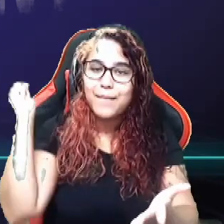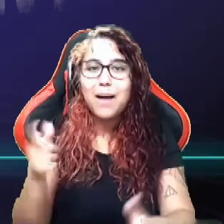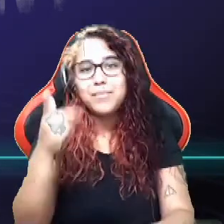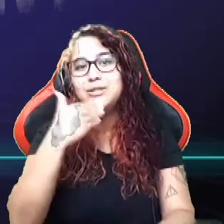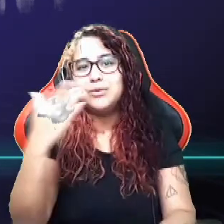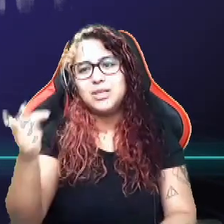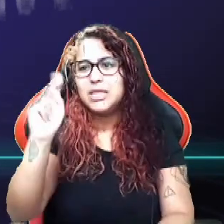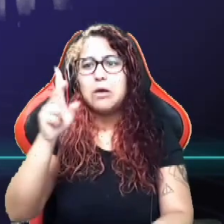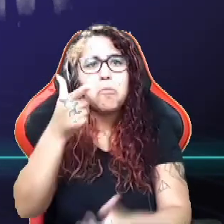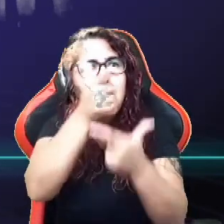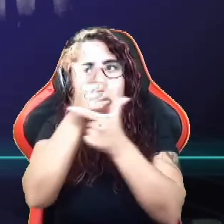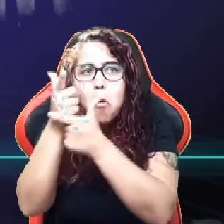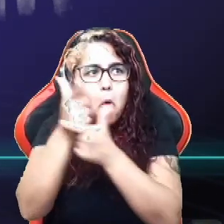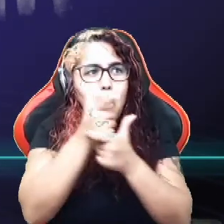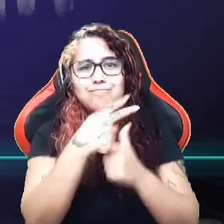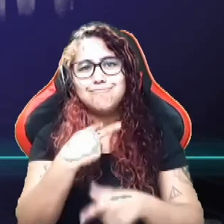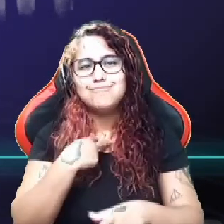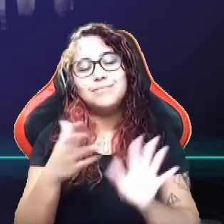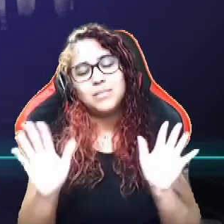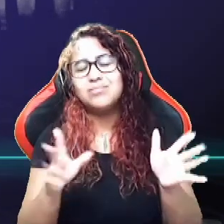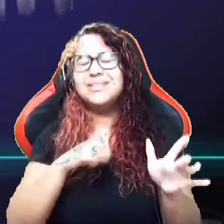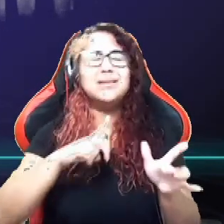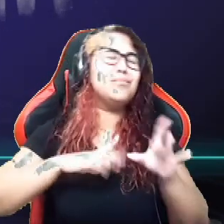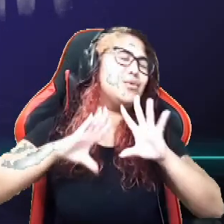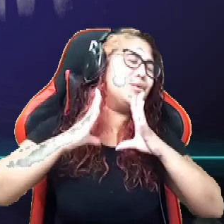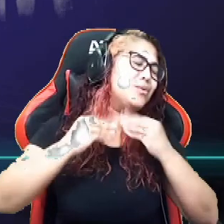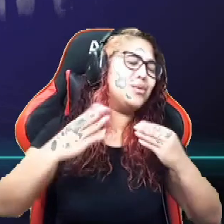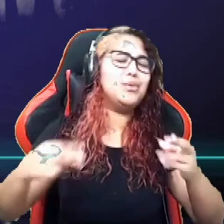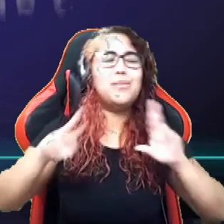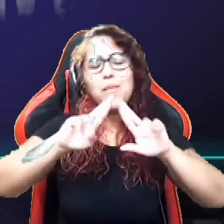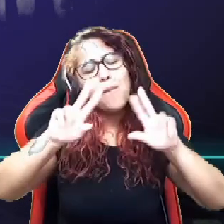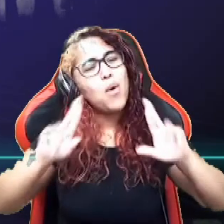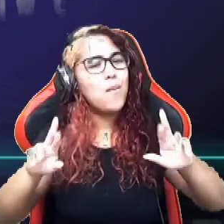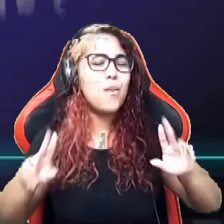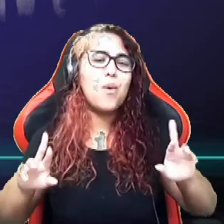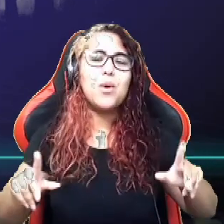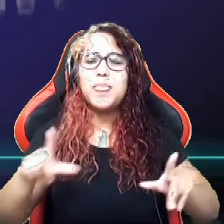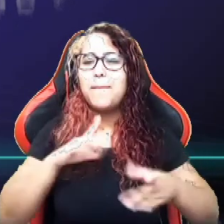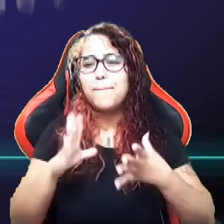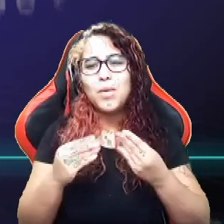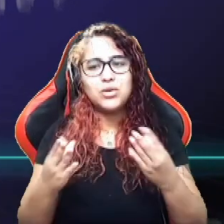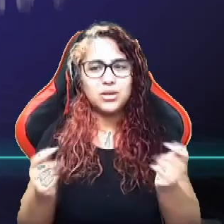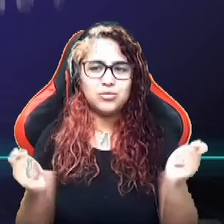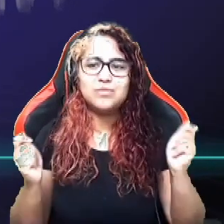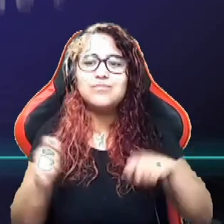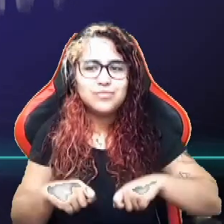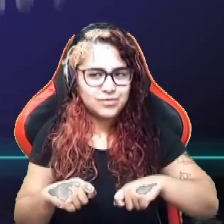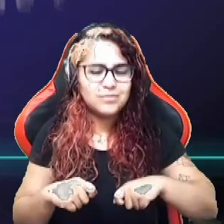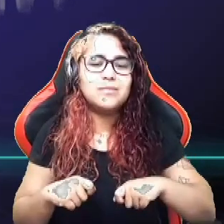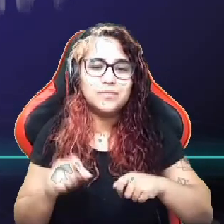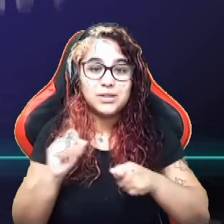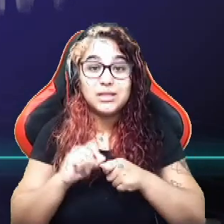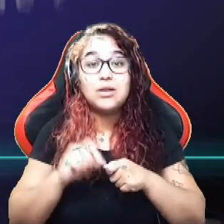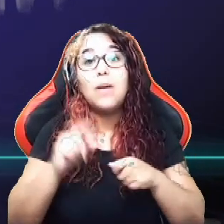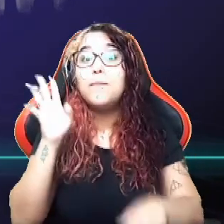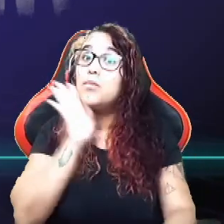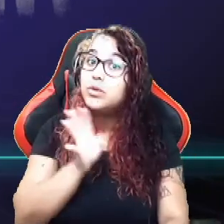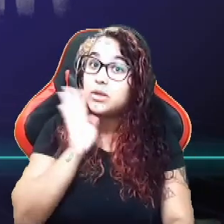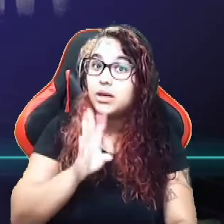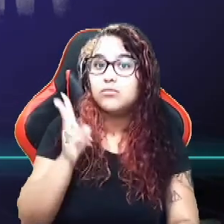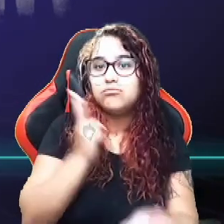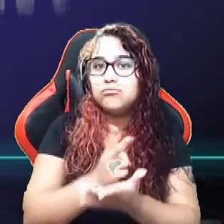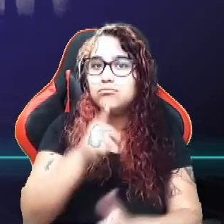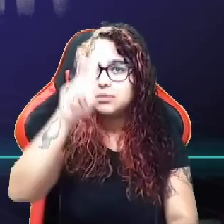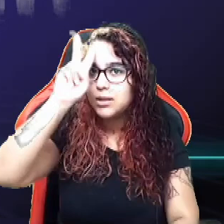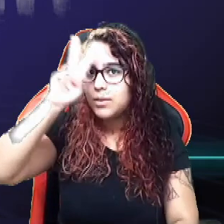people asking you not to camp. So opportunities are endless. So it's always great